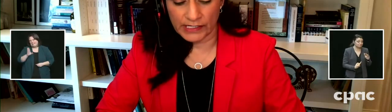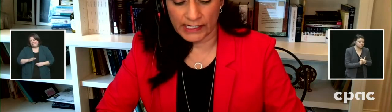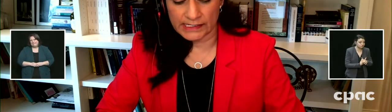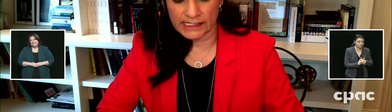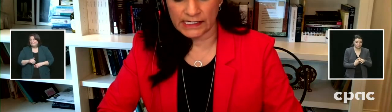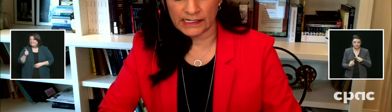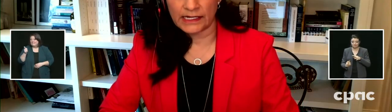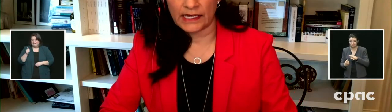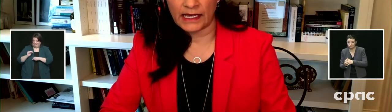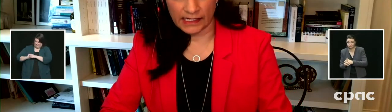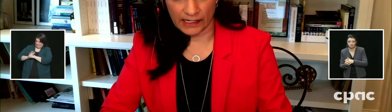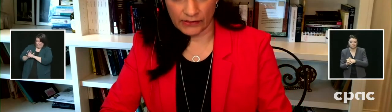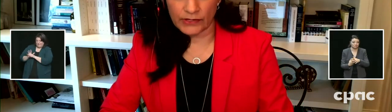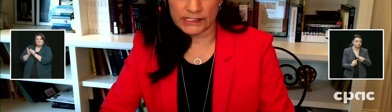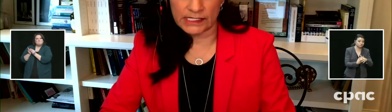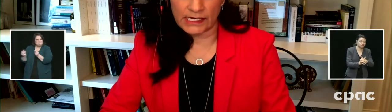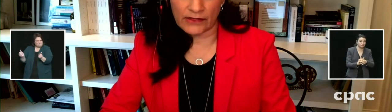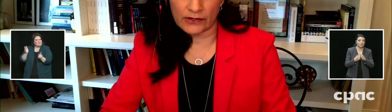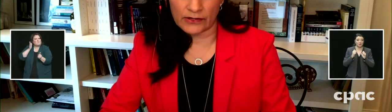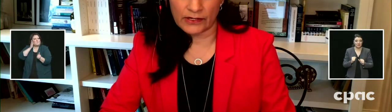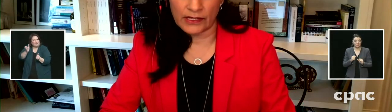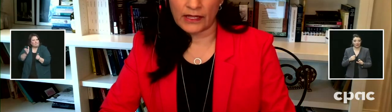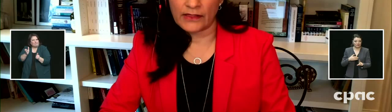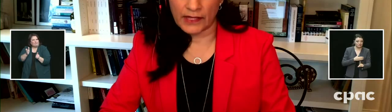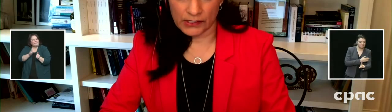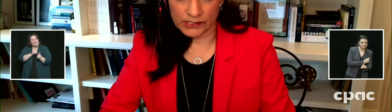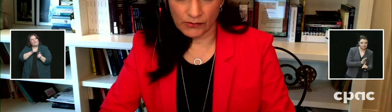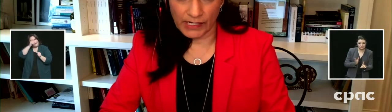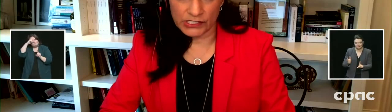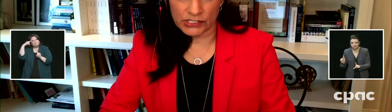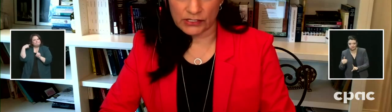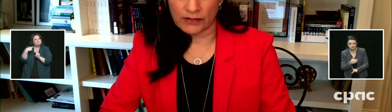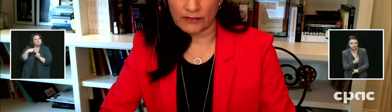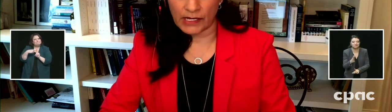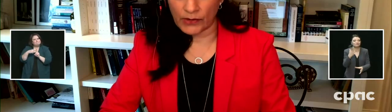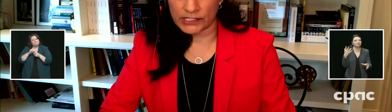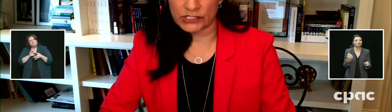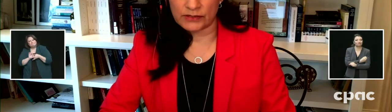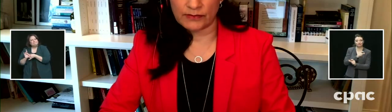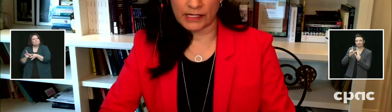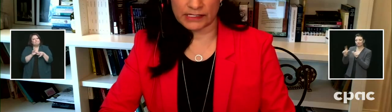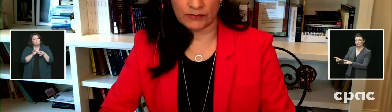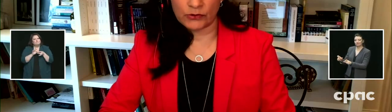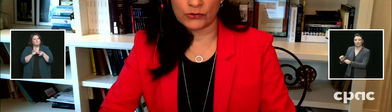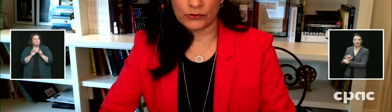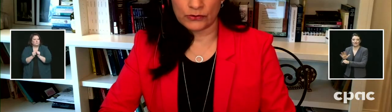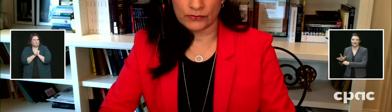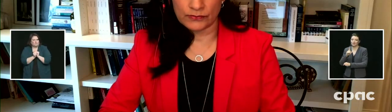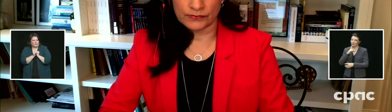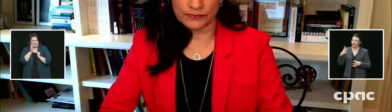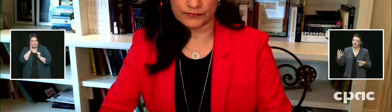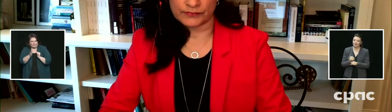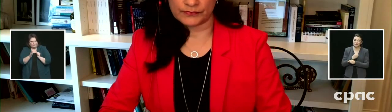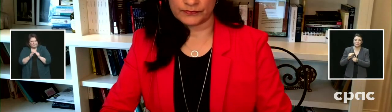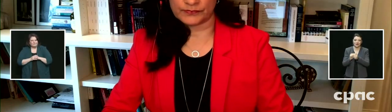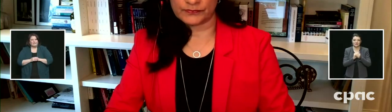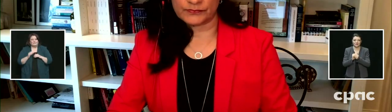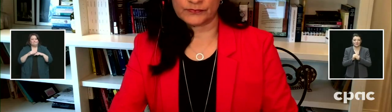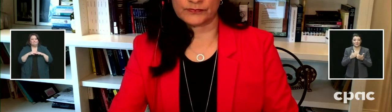overcome COVID-19 and get through this together. Thank you so much. Magwech. Merci beaucoup.